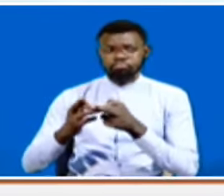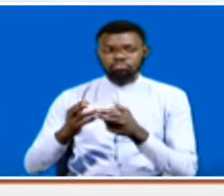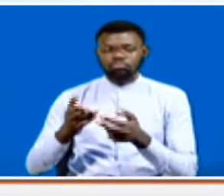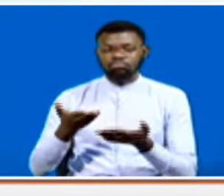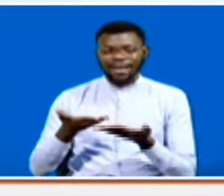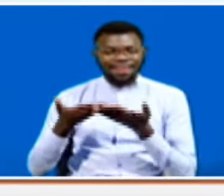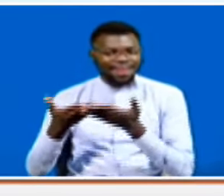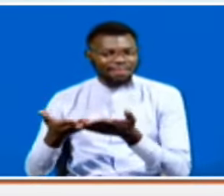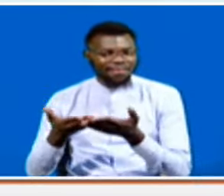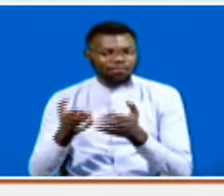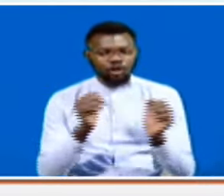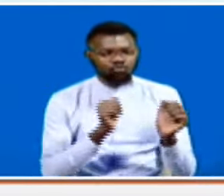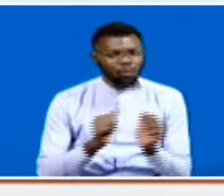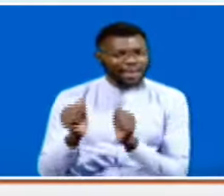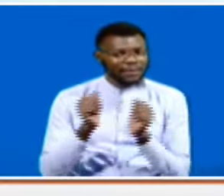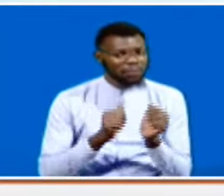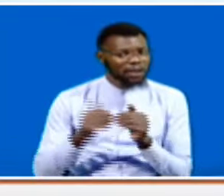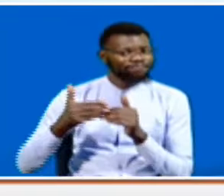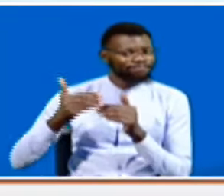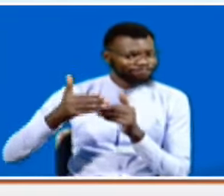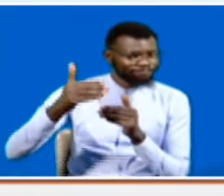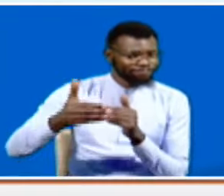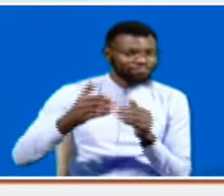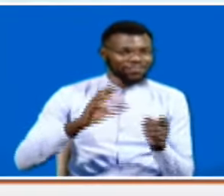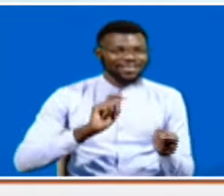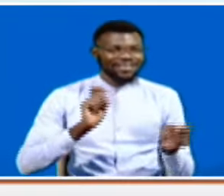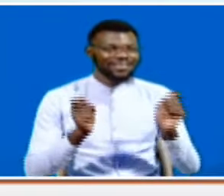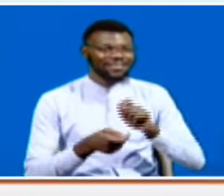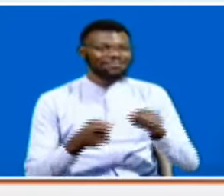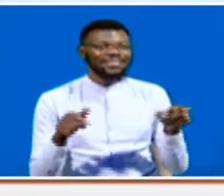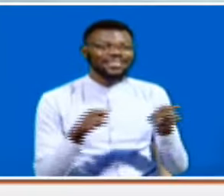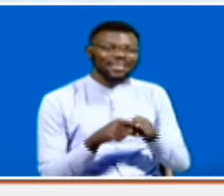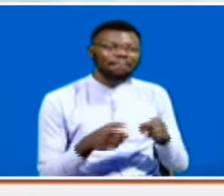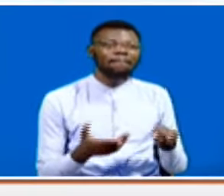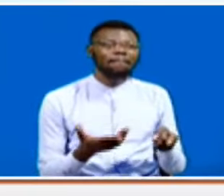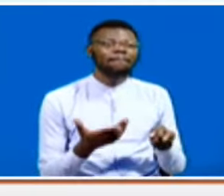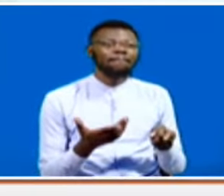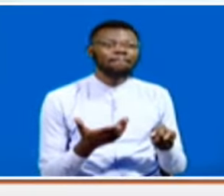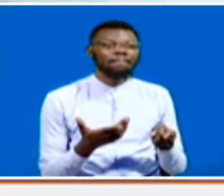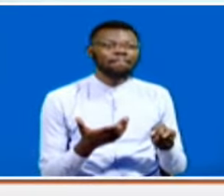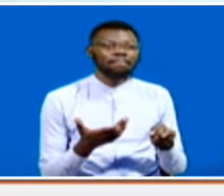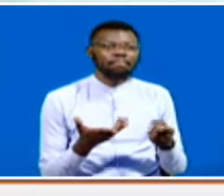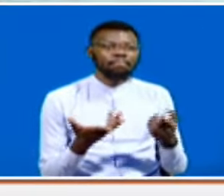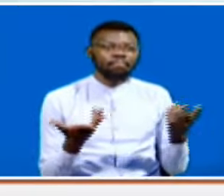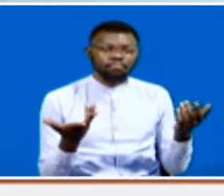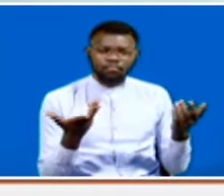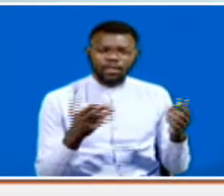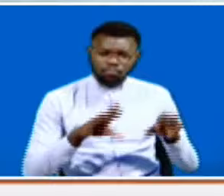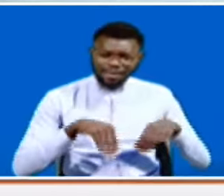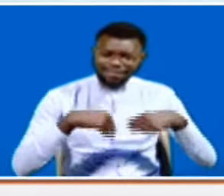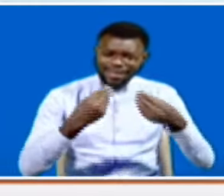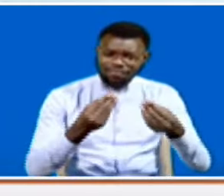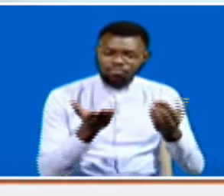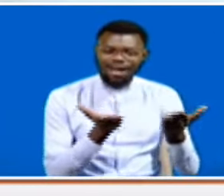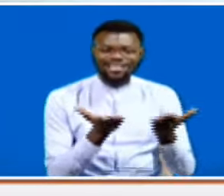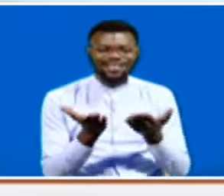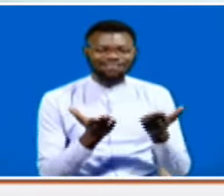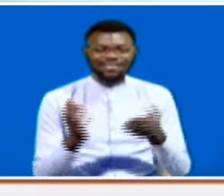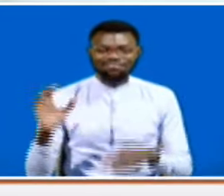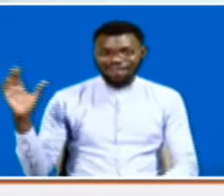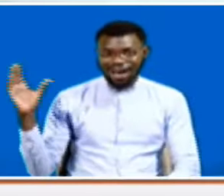strategies but initiatives moving forward, and it serves as a commitment to delivering exceptional service to our